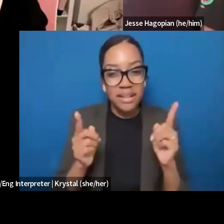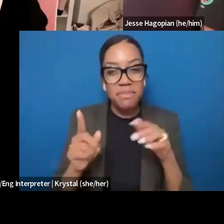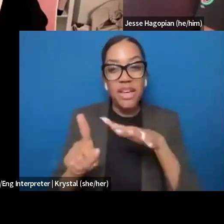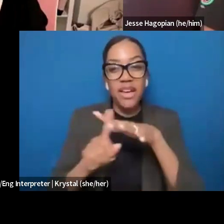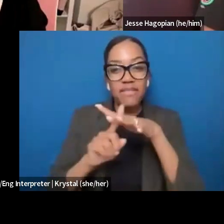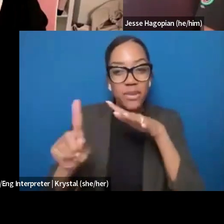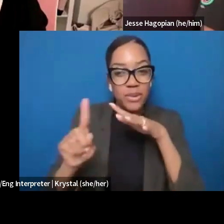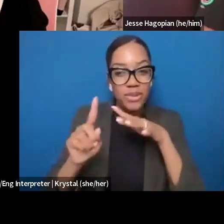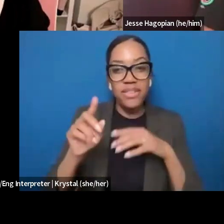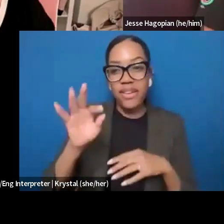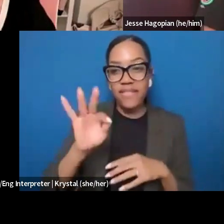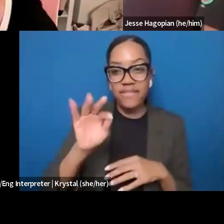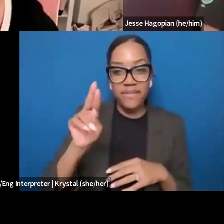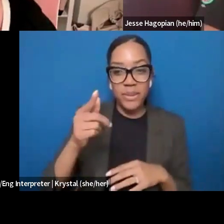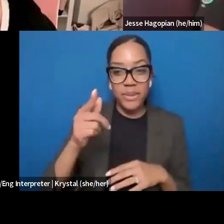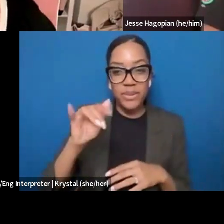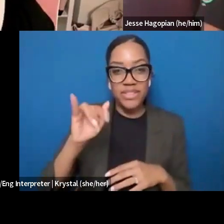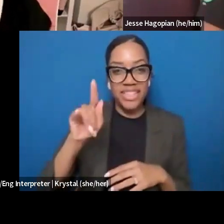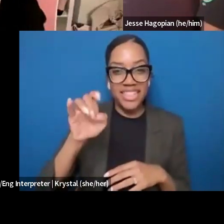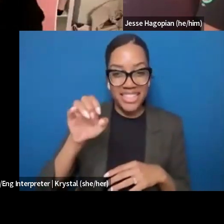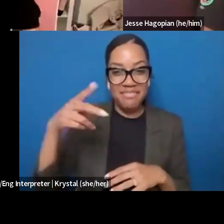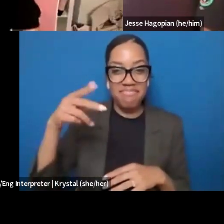you mentioned, I am familiar with it.